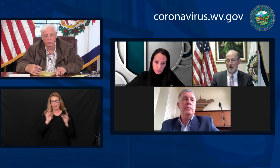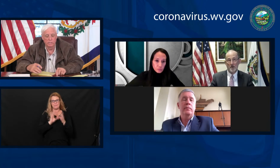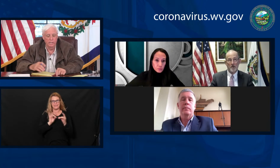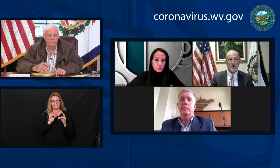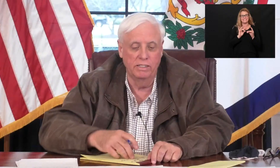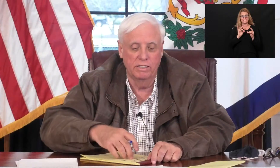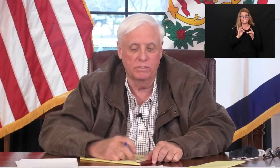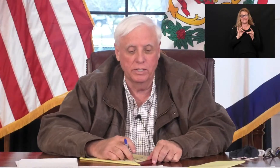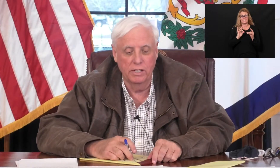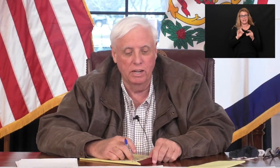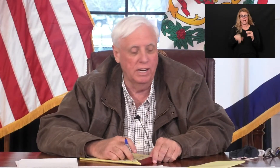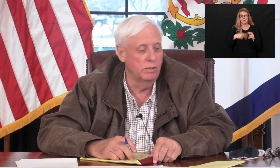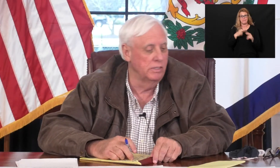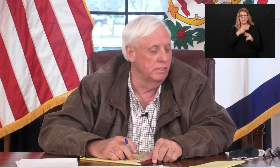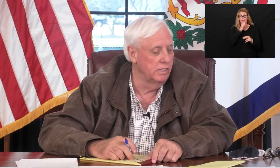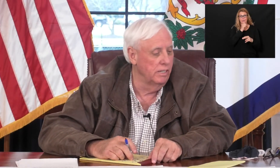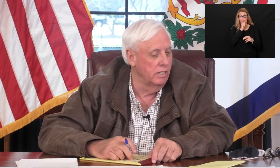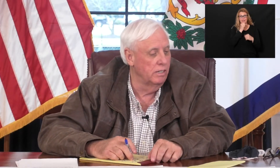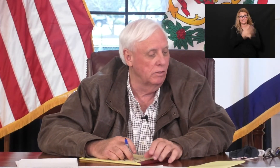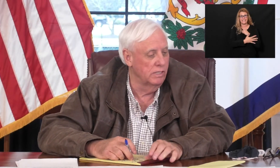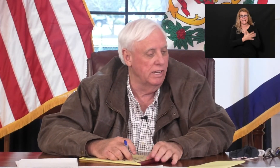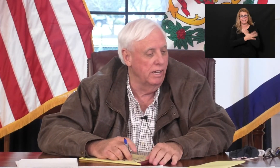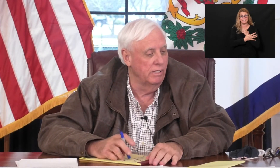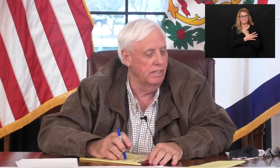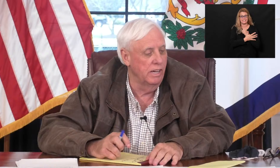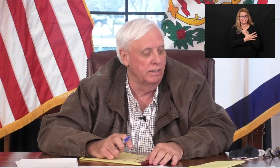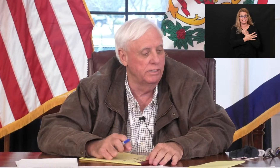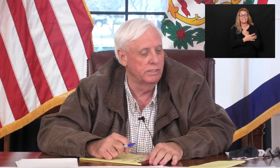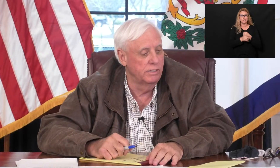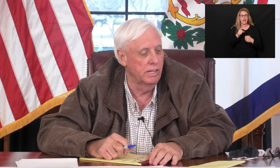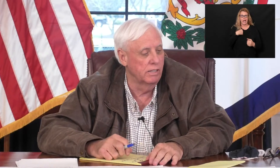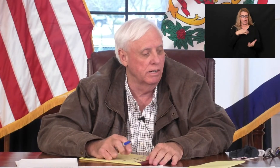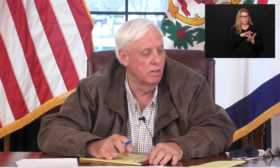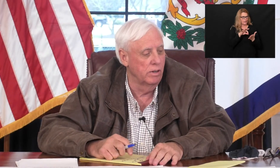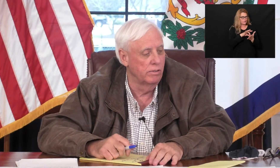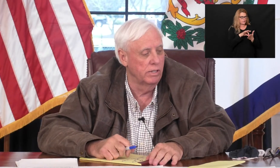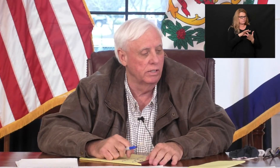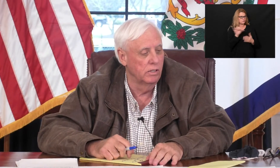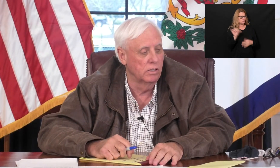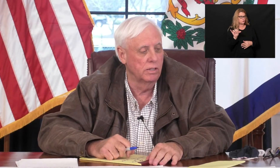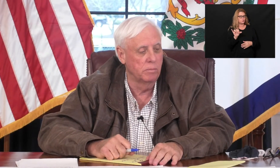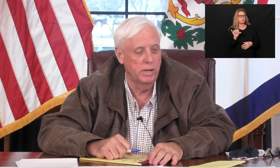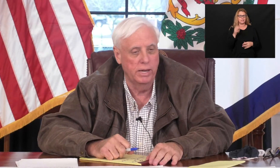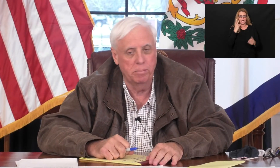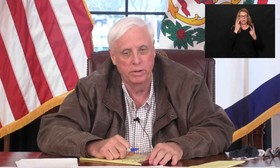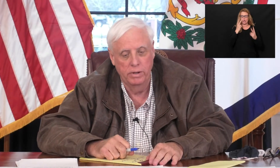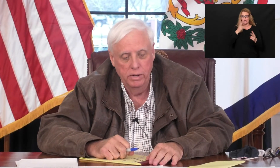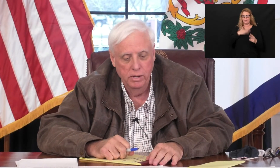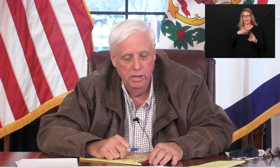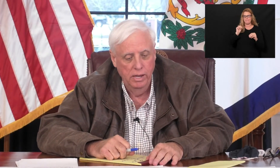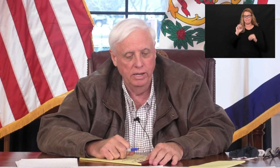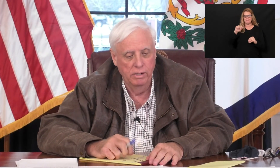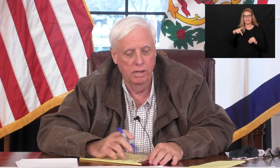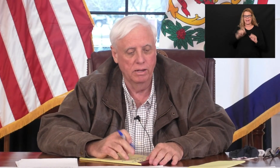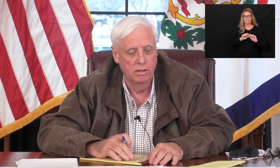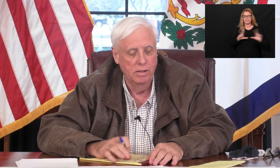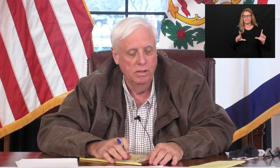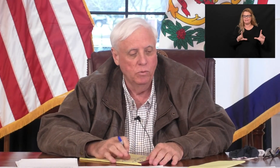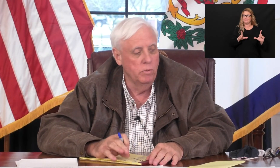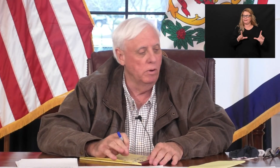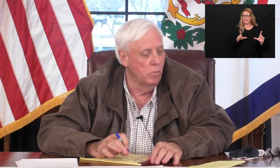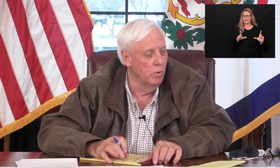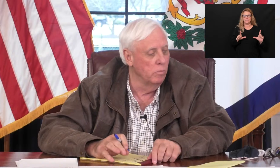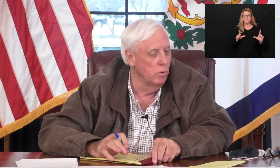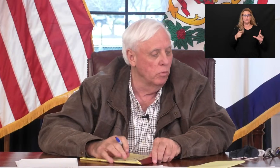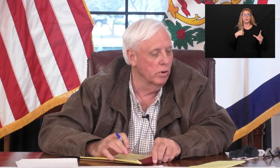7 orange counties. It's really odd. I was just sitting here and I was counting the counties just a second ago and everything, and looking at the map, and